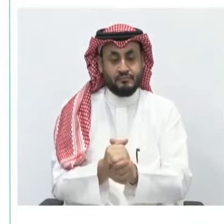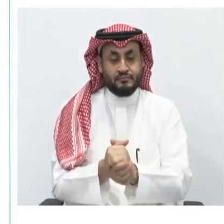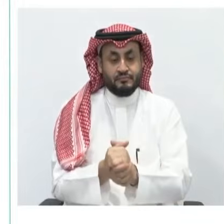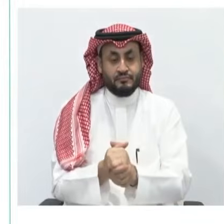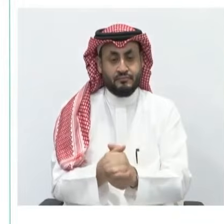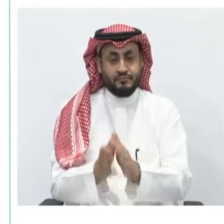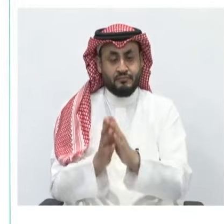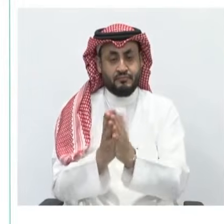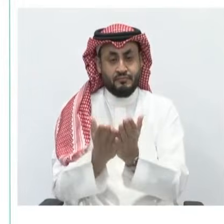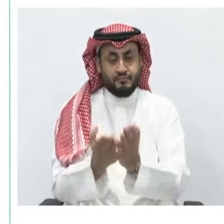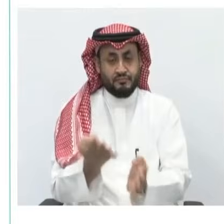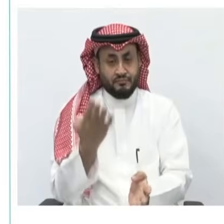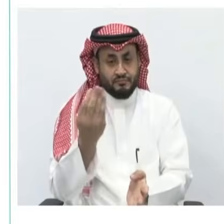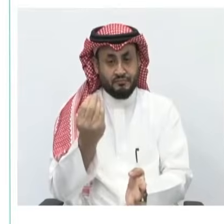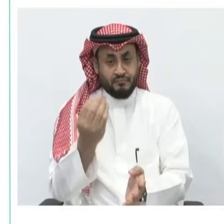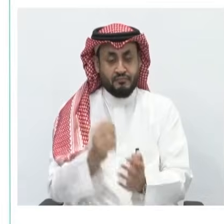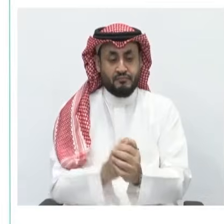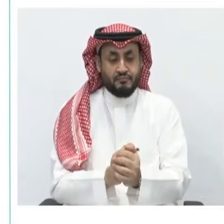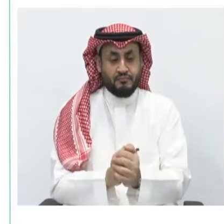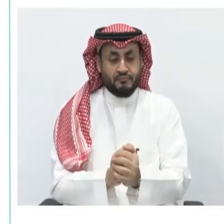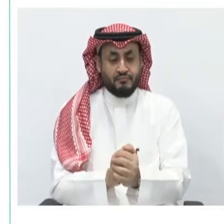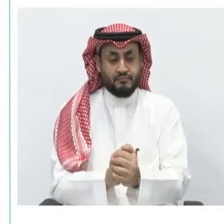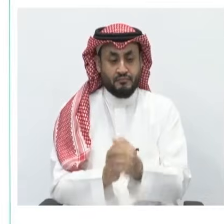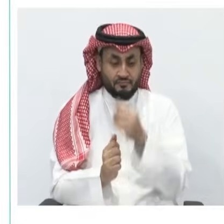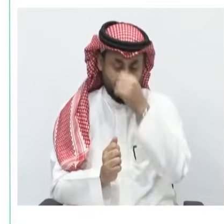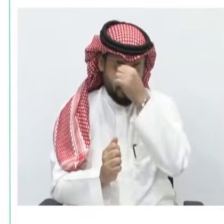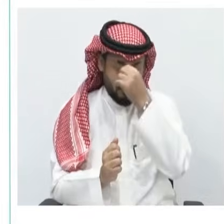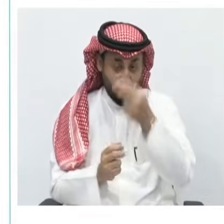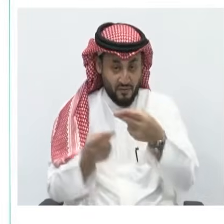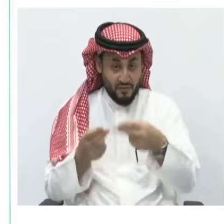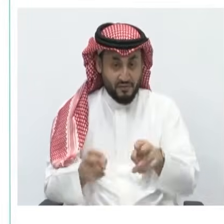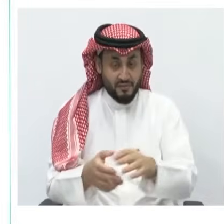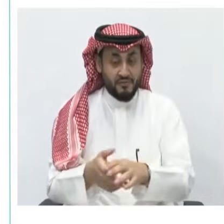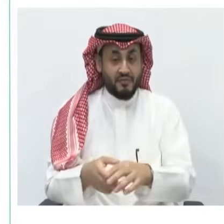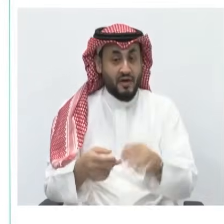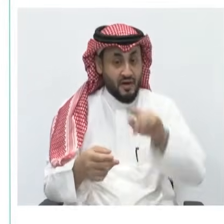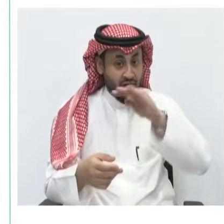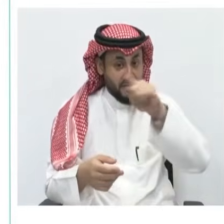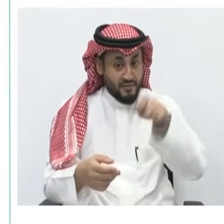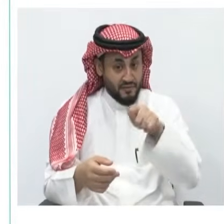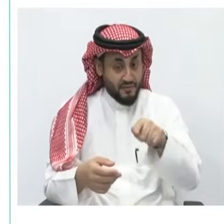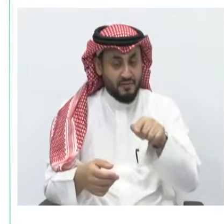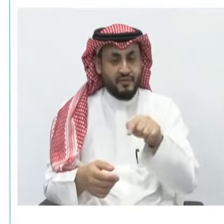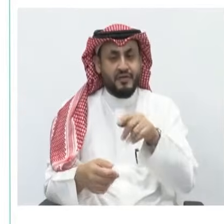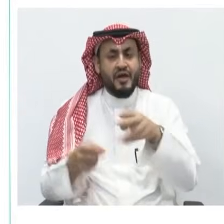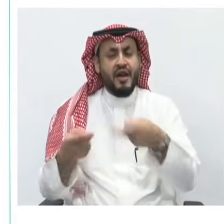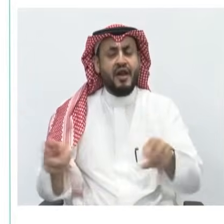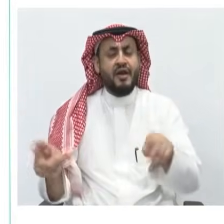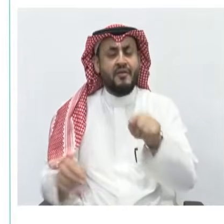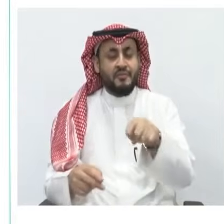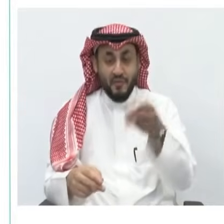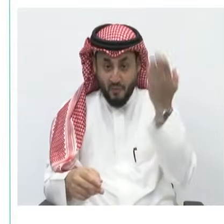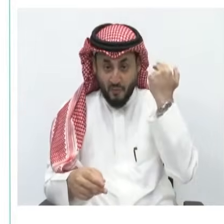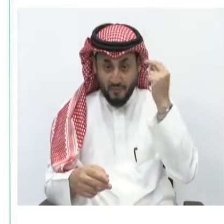on page 14 last time, we took the question chant and point. Okay, do you